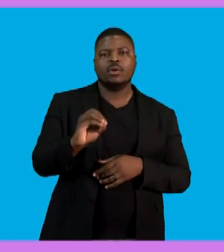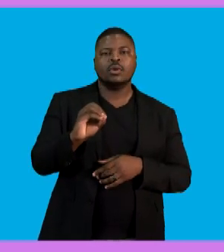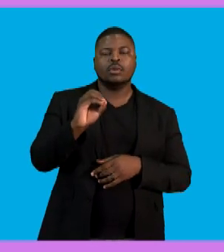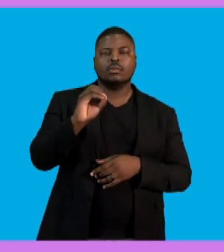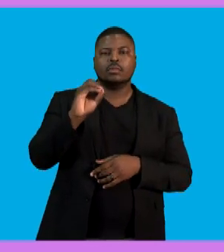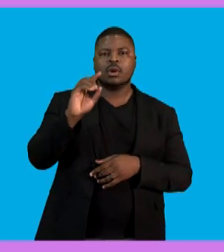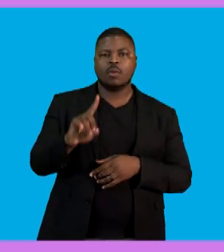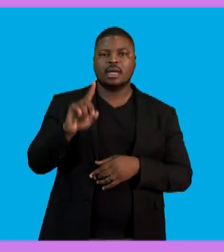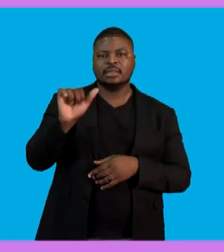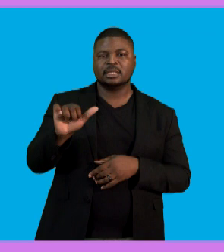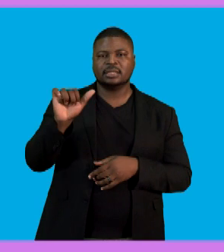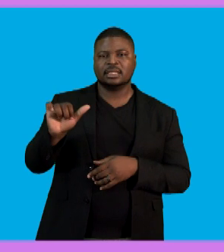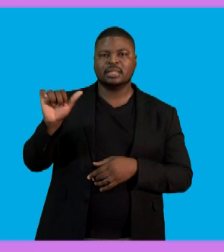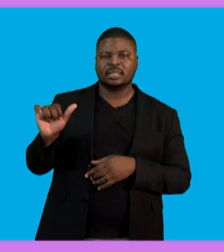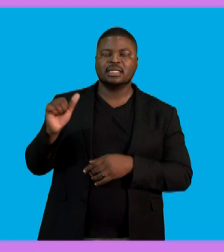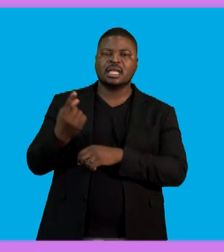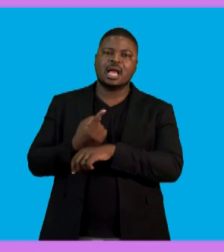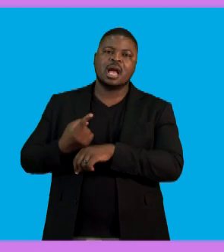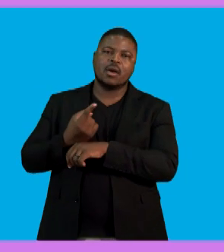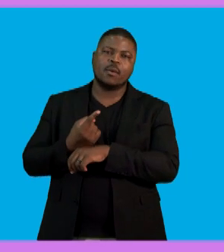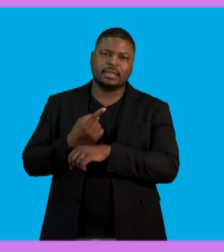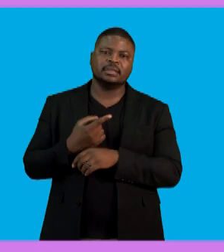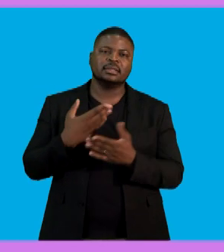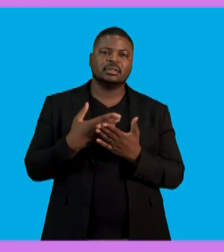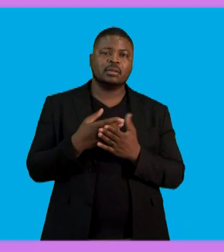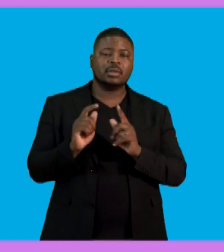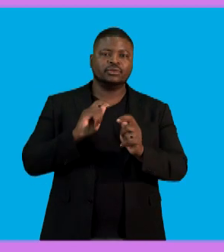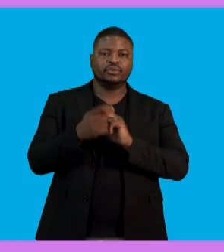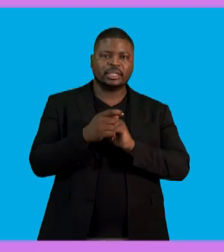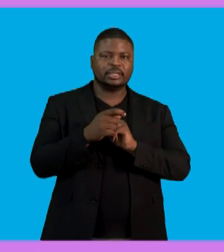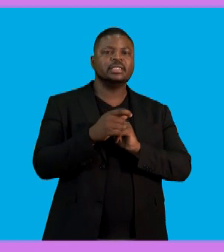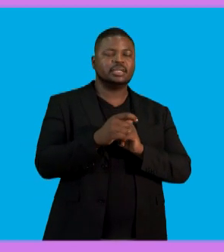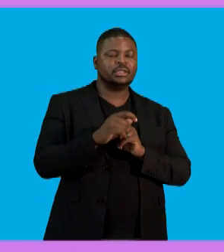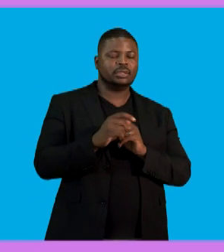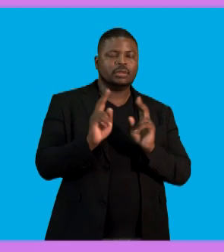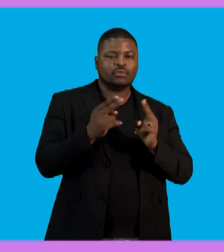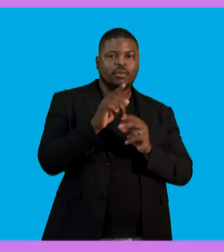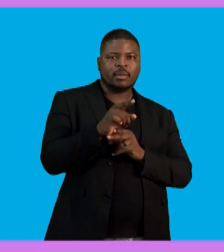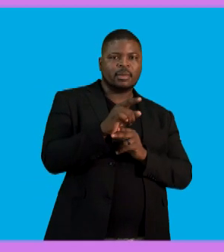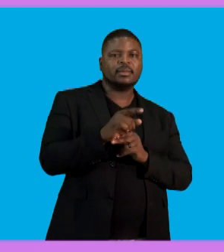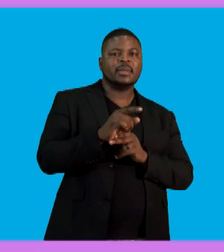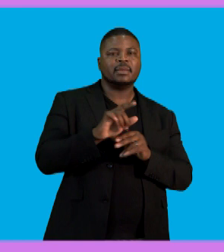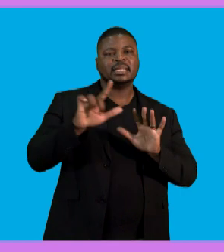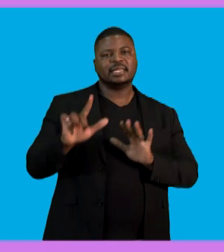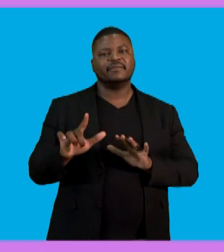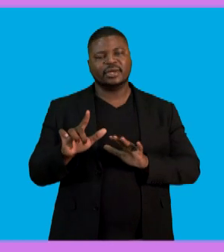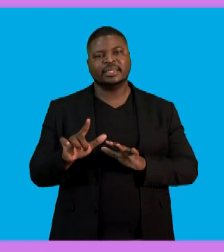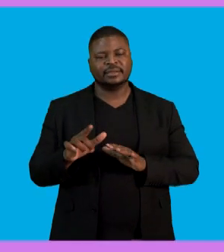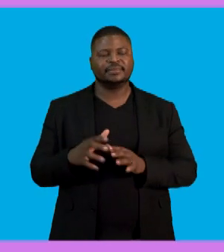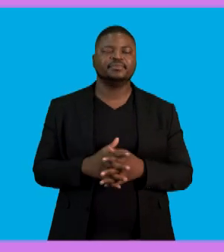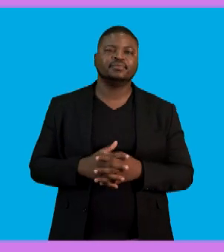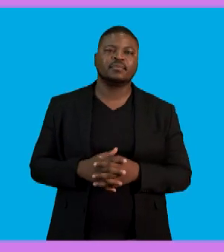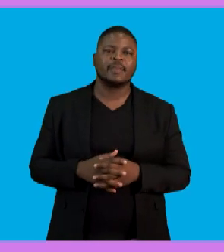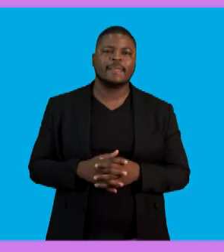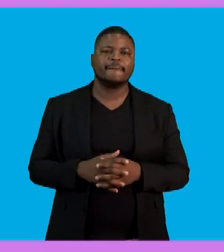1.0166 hours. So you can round it off to the nearest, so it becomes 7. You round off to the nearest 4 digits after